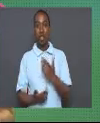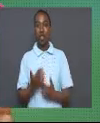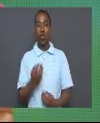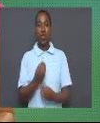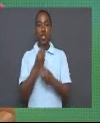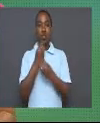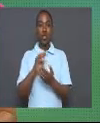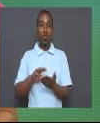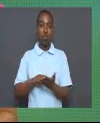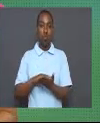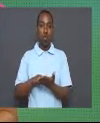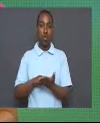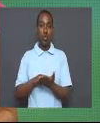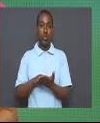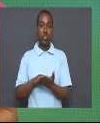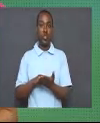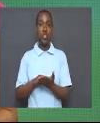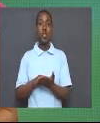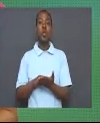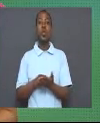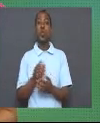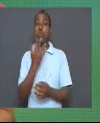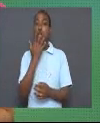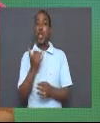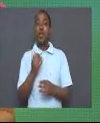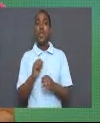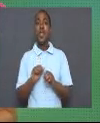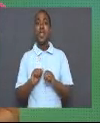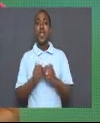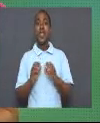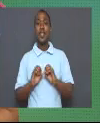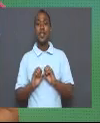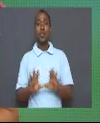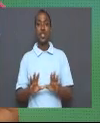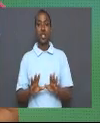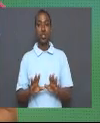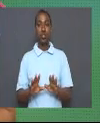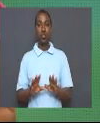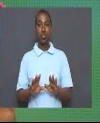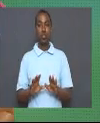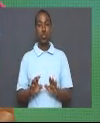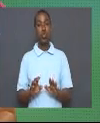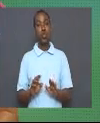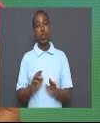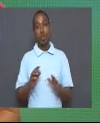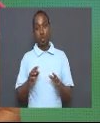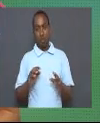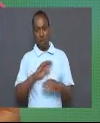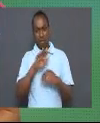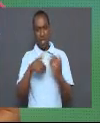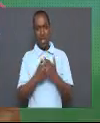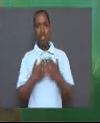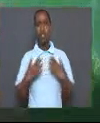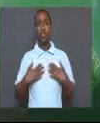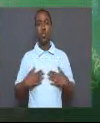are diffused into the bloodstream and distributed throughout the